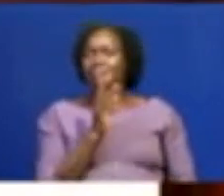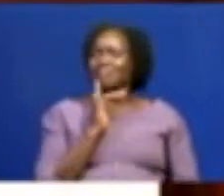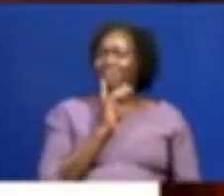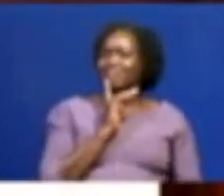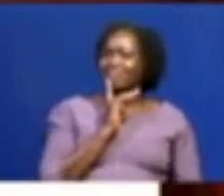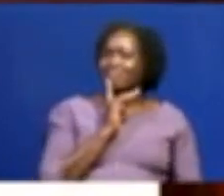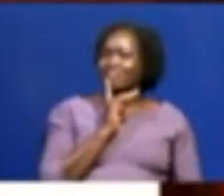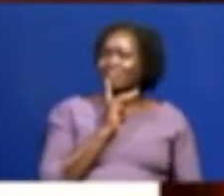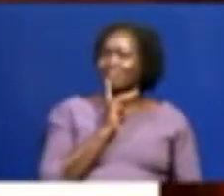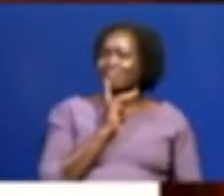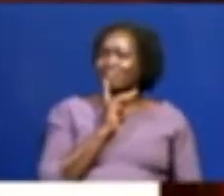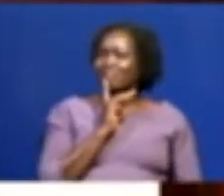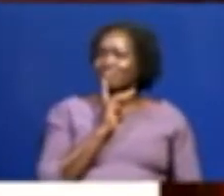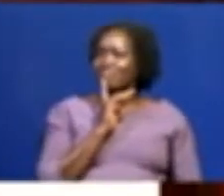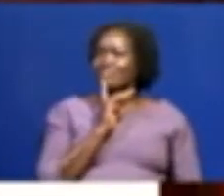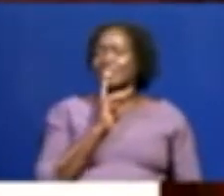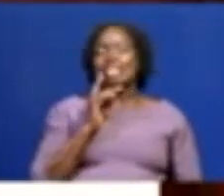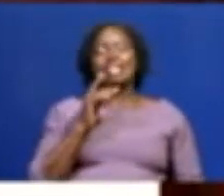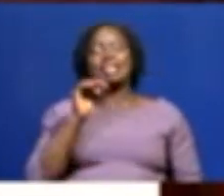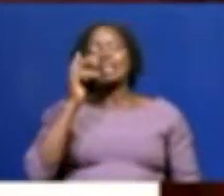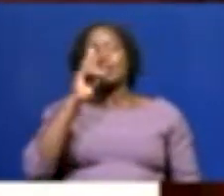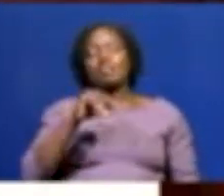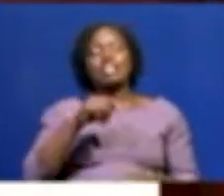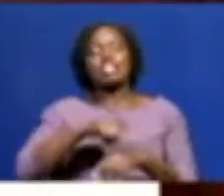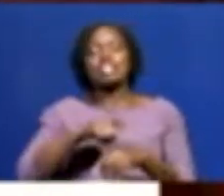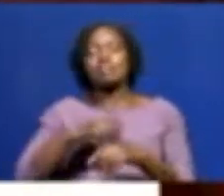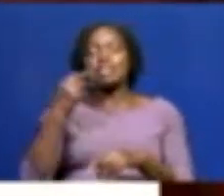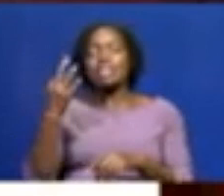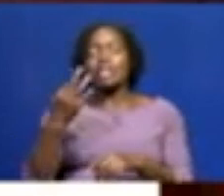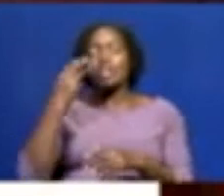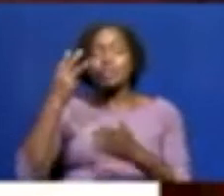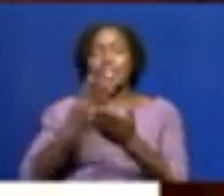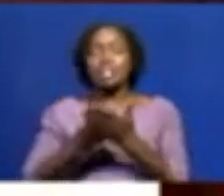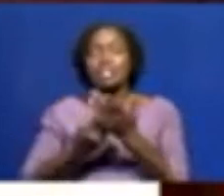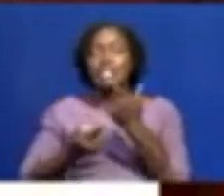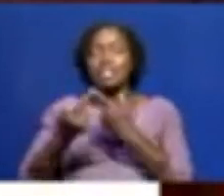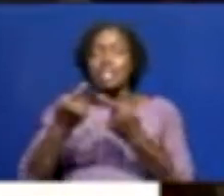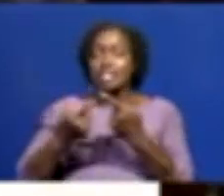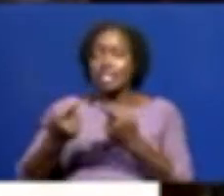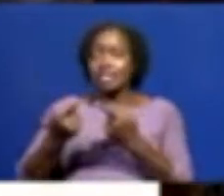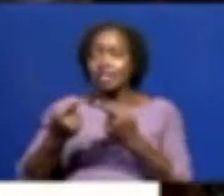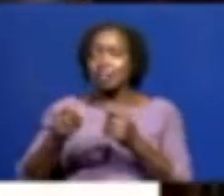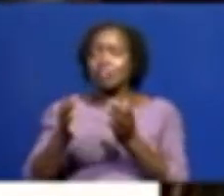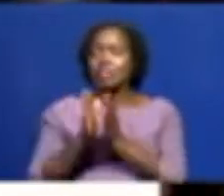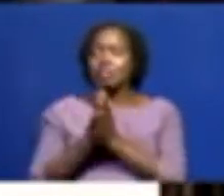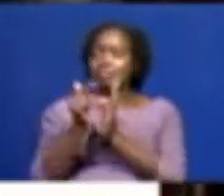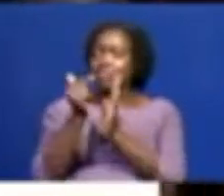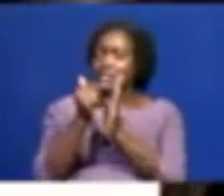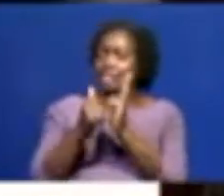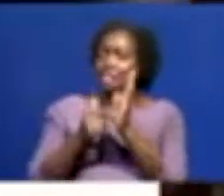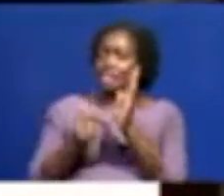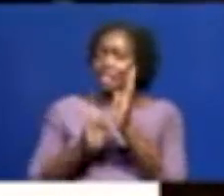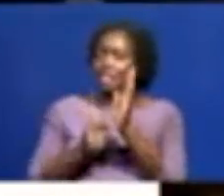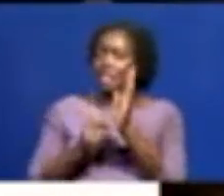right? And there was a light moment in the courtroom as the third witness, Kennedy Onyango Kasera, gave graphical details of the